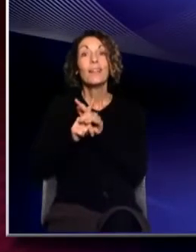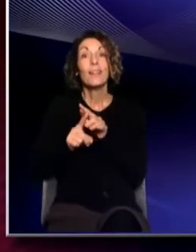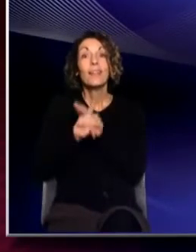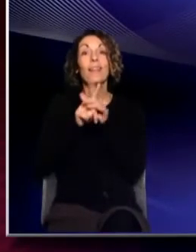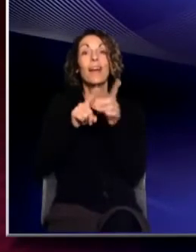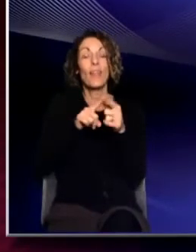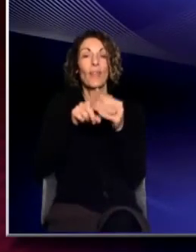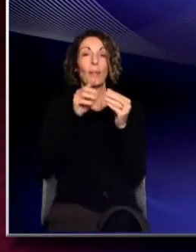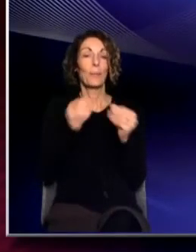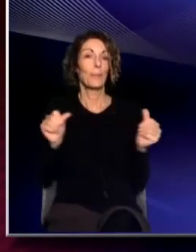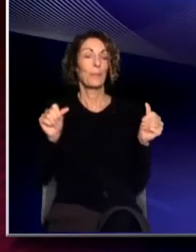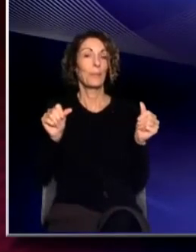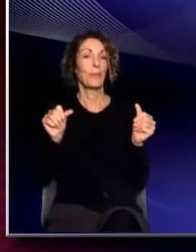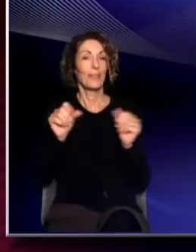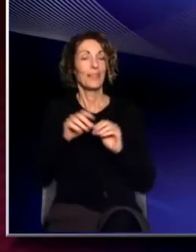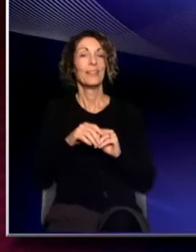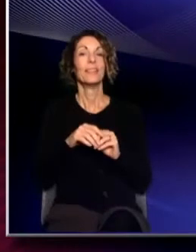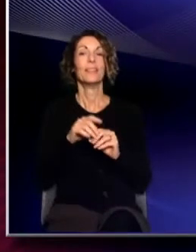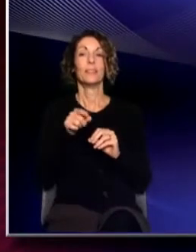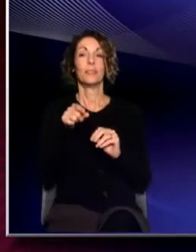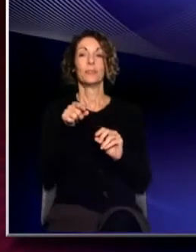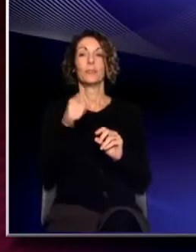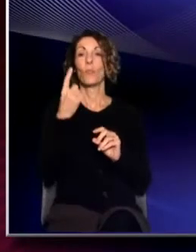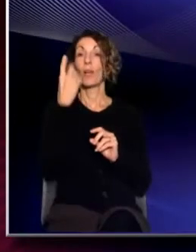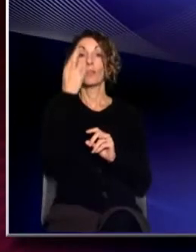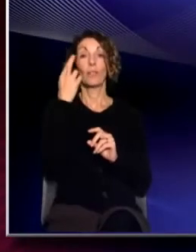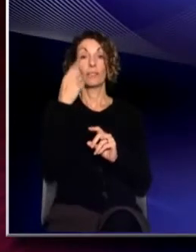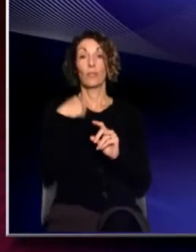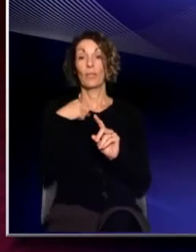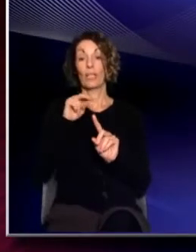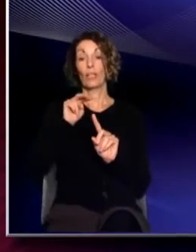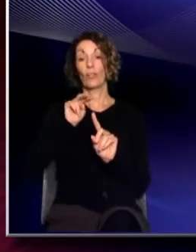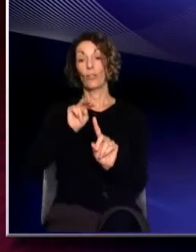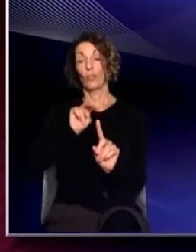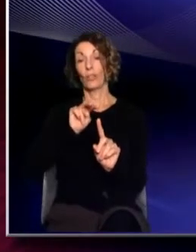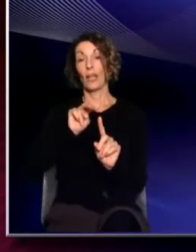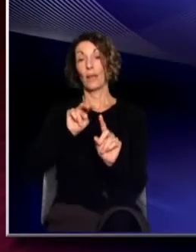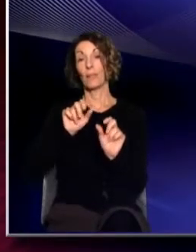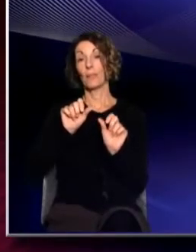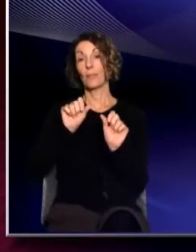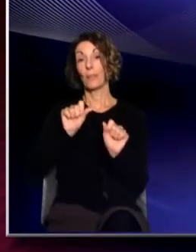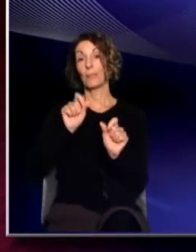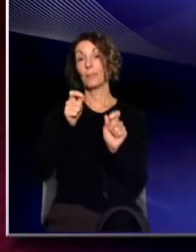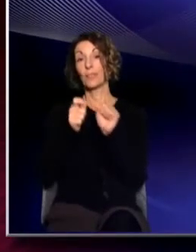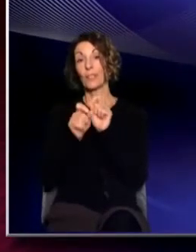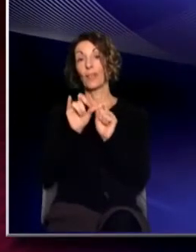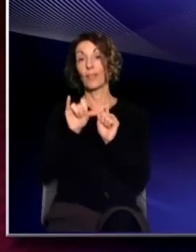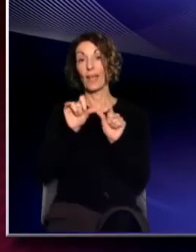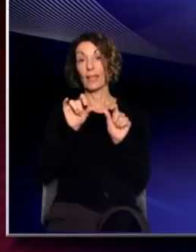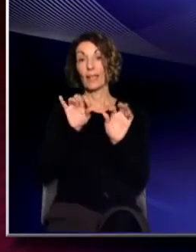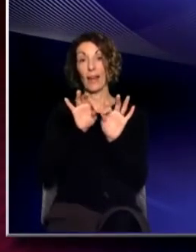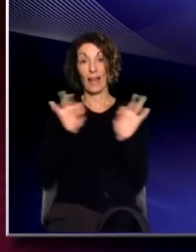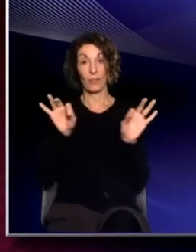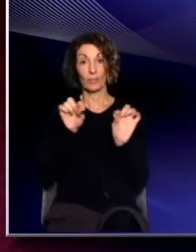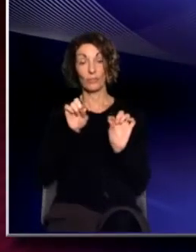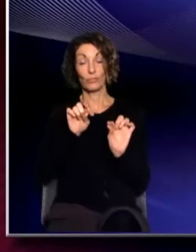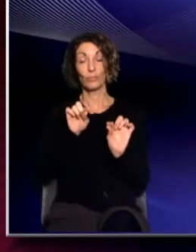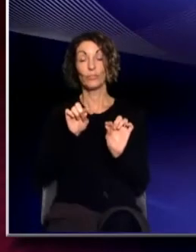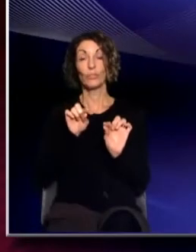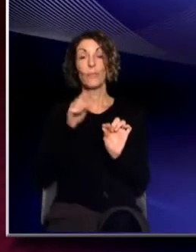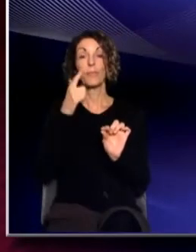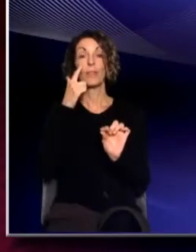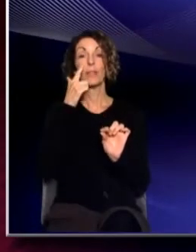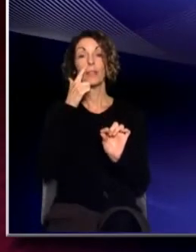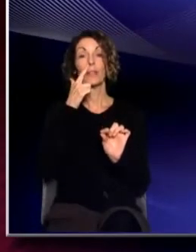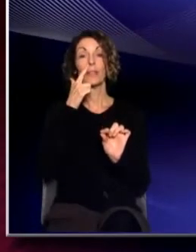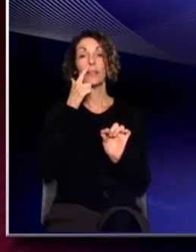away. One of the reasons that we were looking at changing this particular language is in